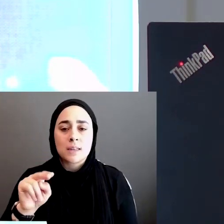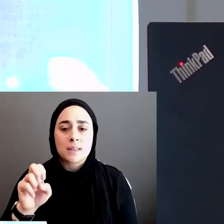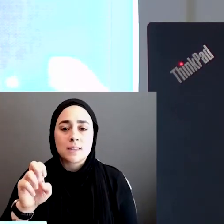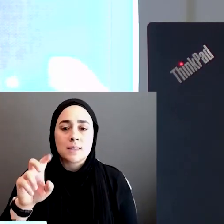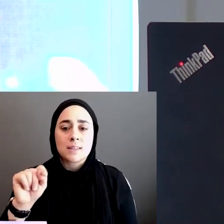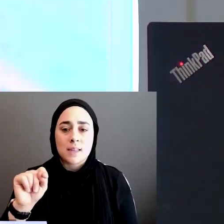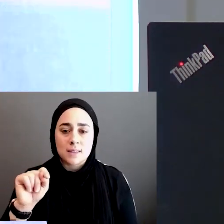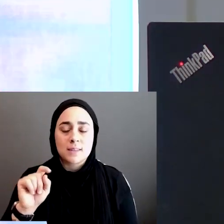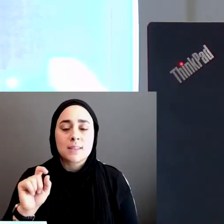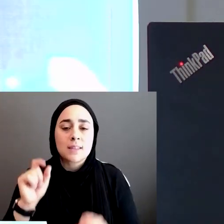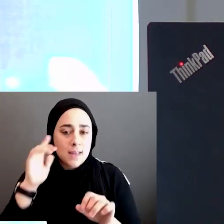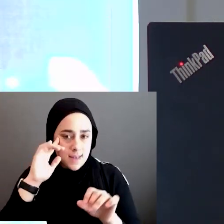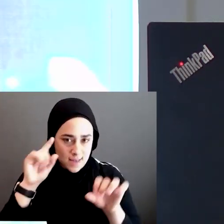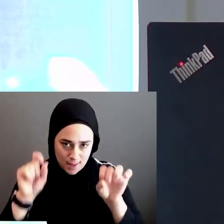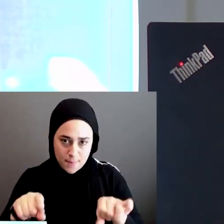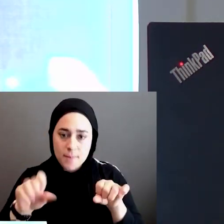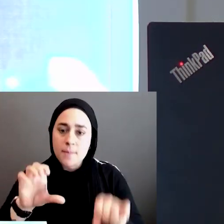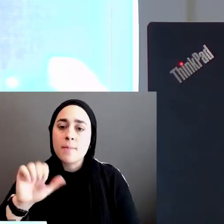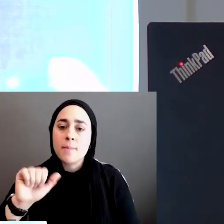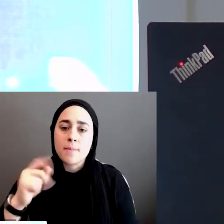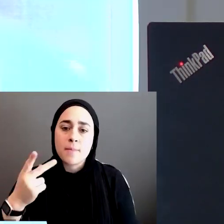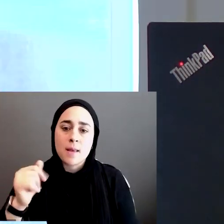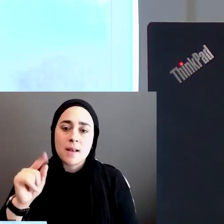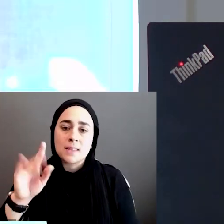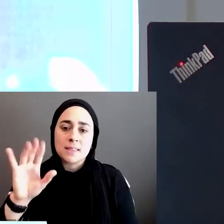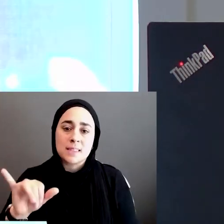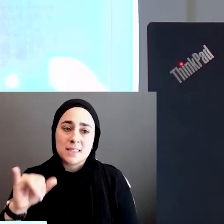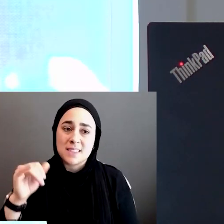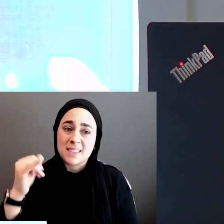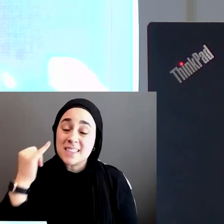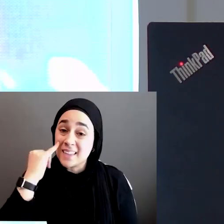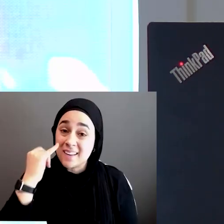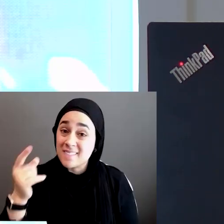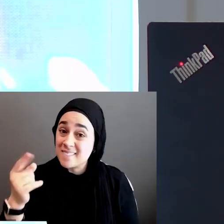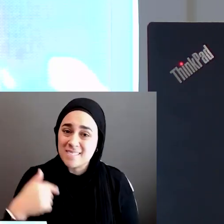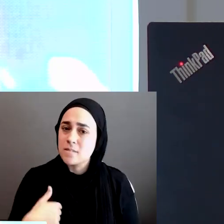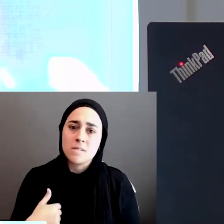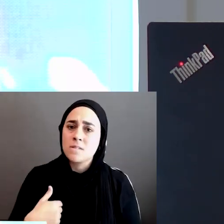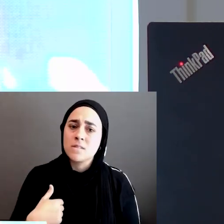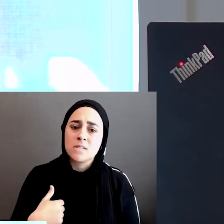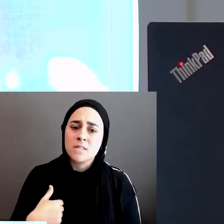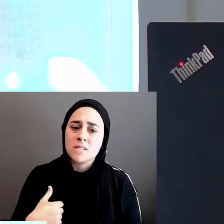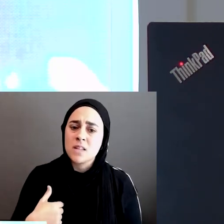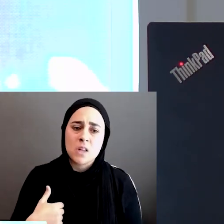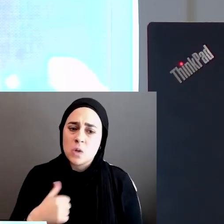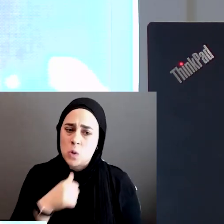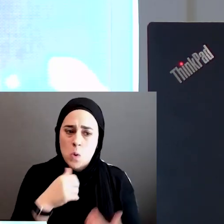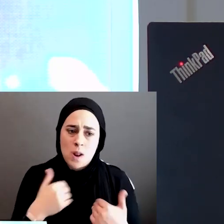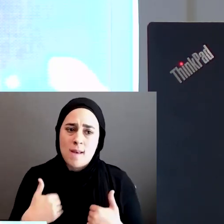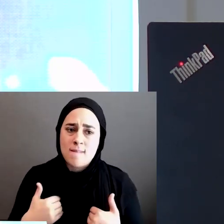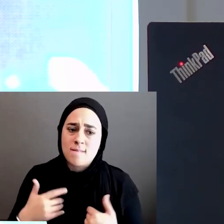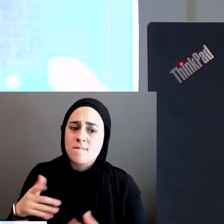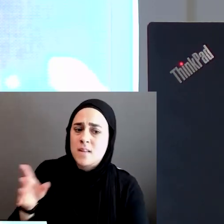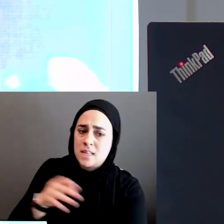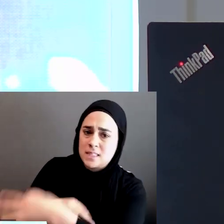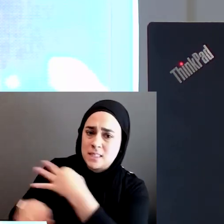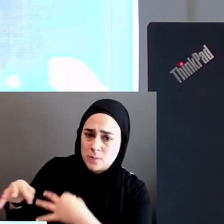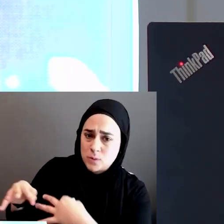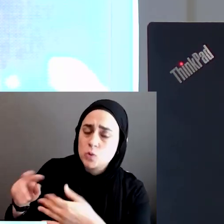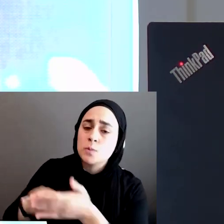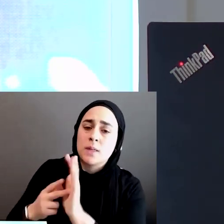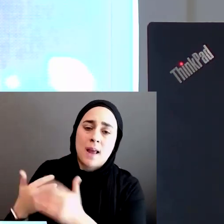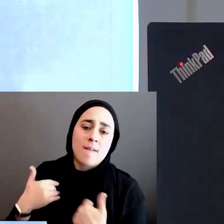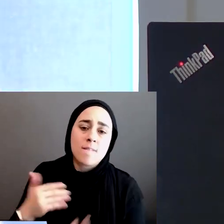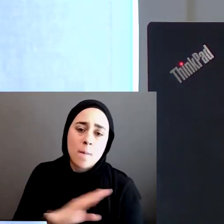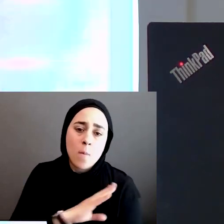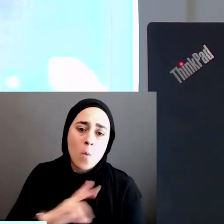challenge the decision makers, saying that you don't have capacity and looking for your substitute decision maker, then that's the board that it would go to.